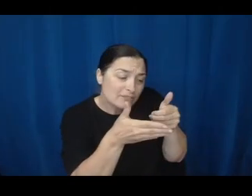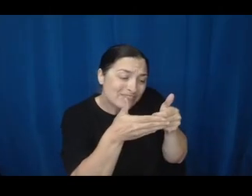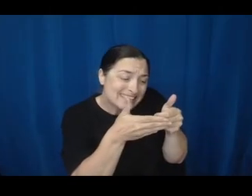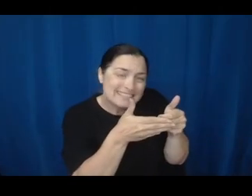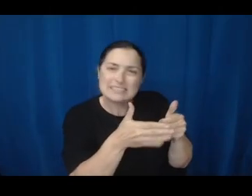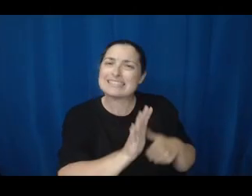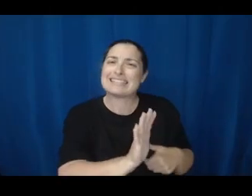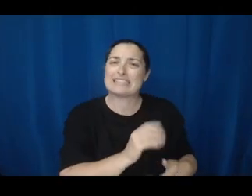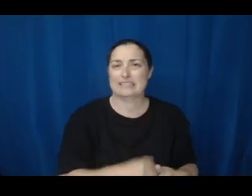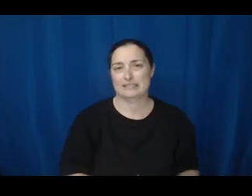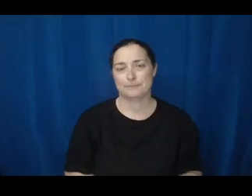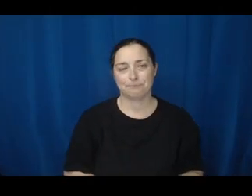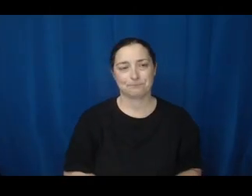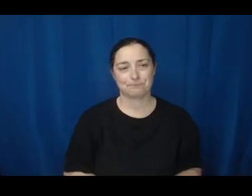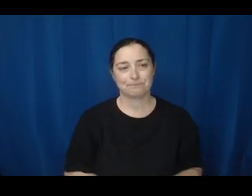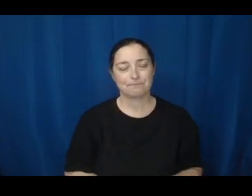Yeah, okay, go ahead.